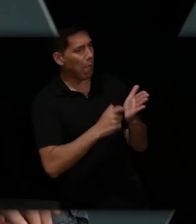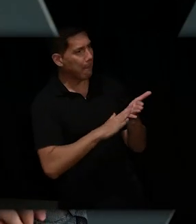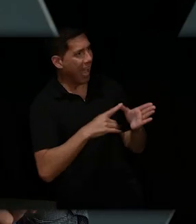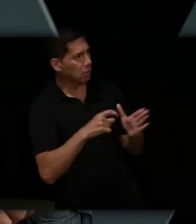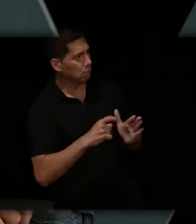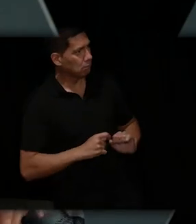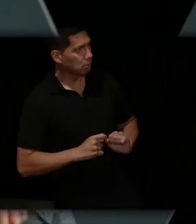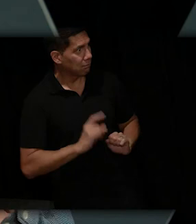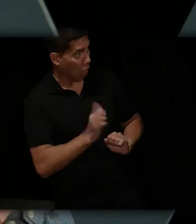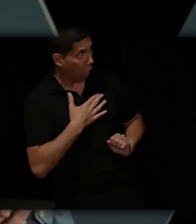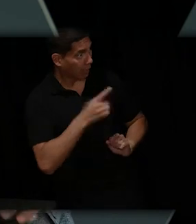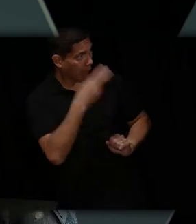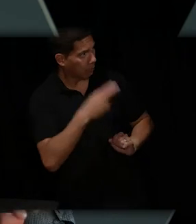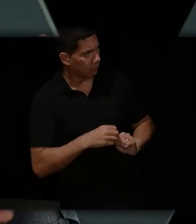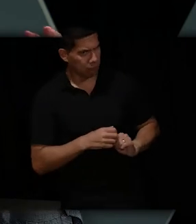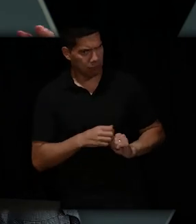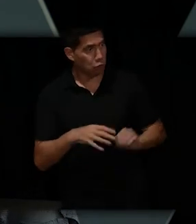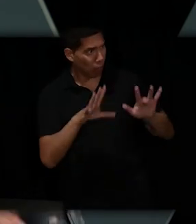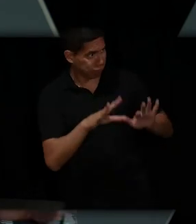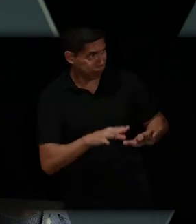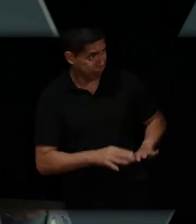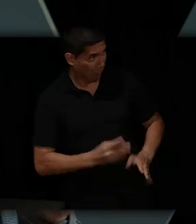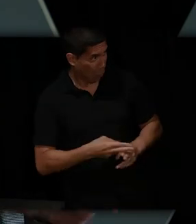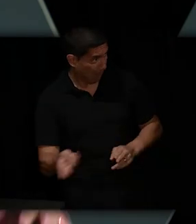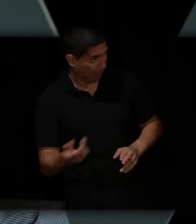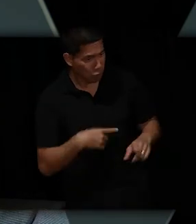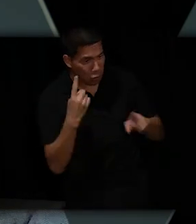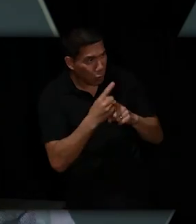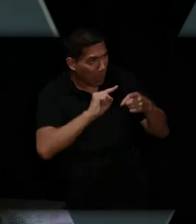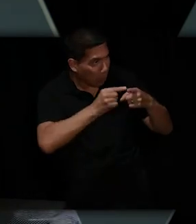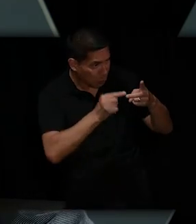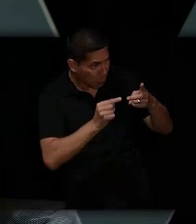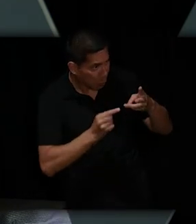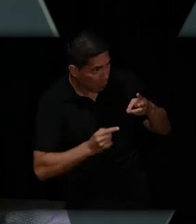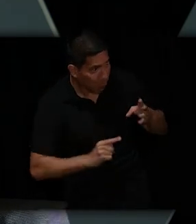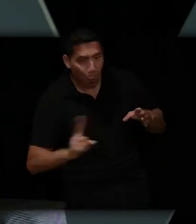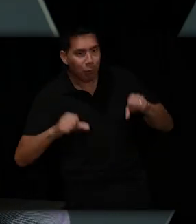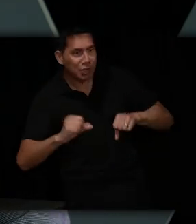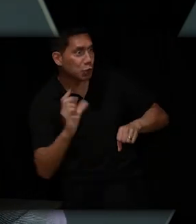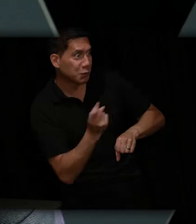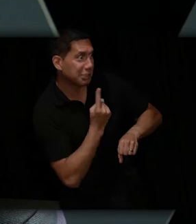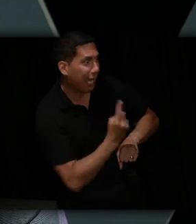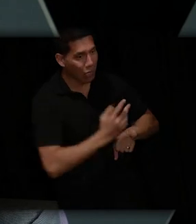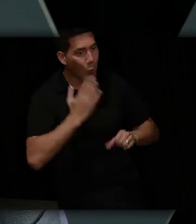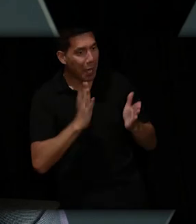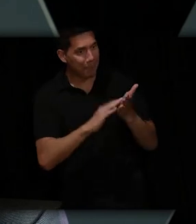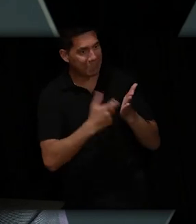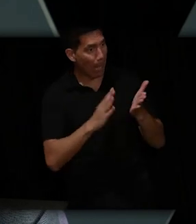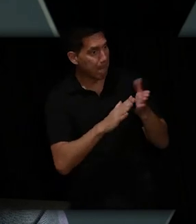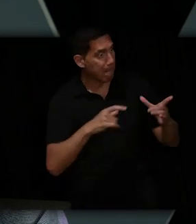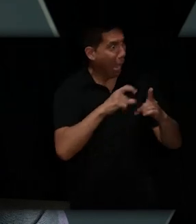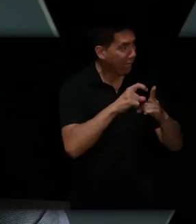I wrote up all these talking points of, like, what the president should say when Mr. Mad asks him